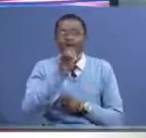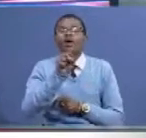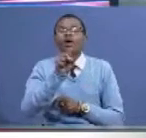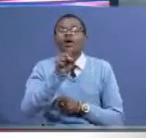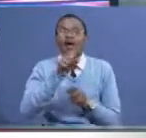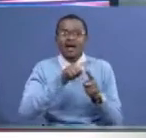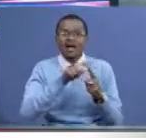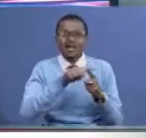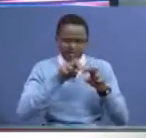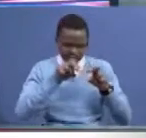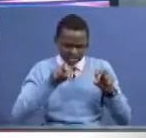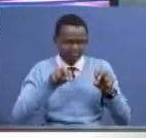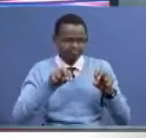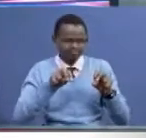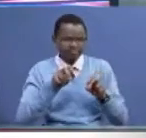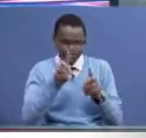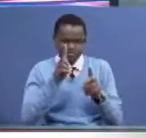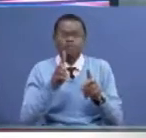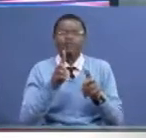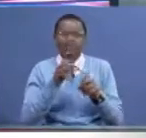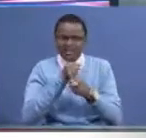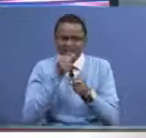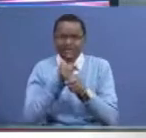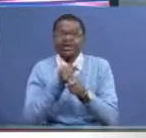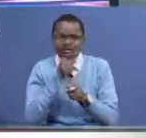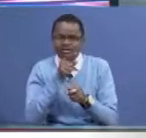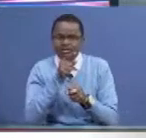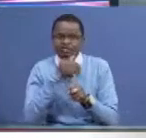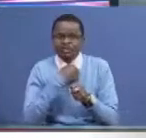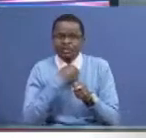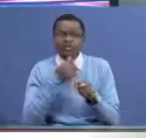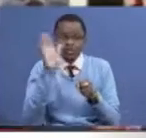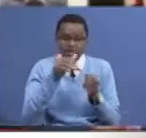Service, adding that investigation should be done to bring the culprits to book.